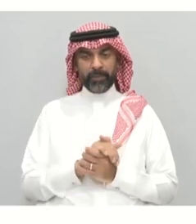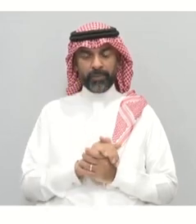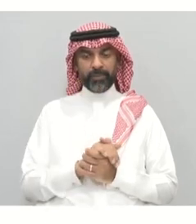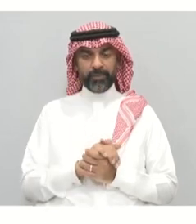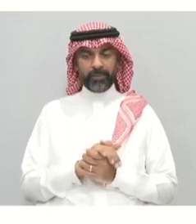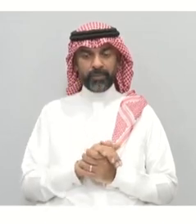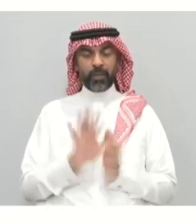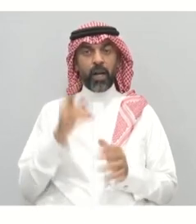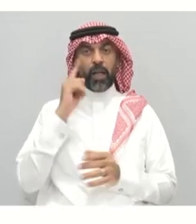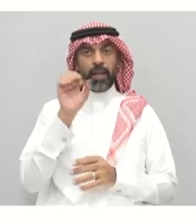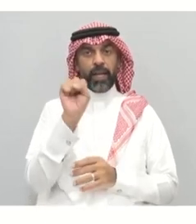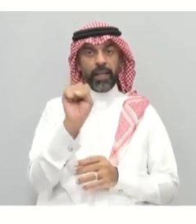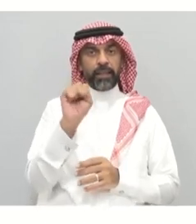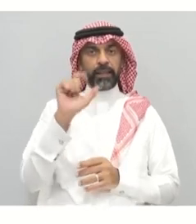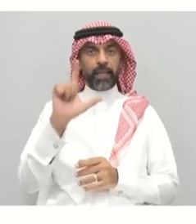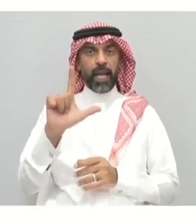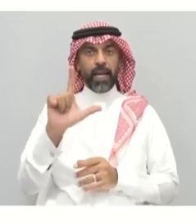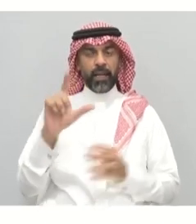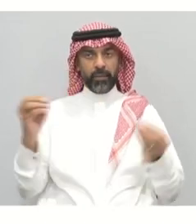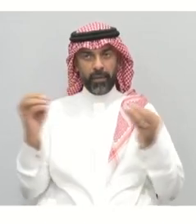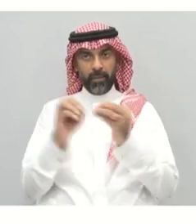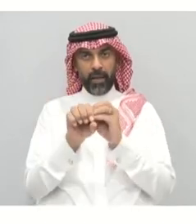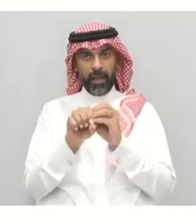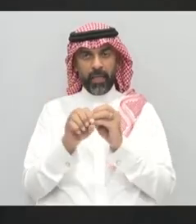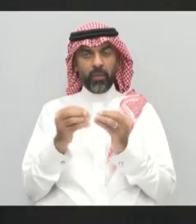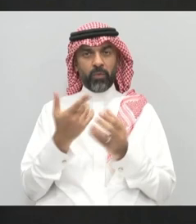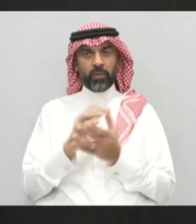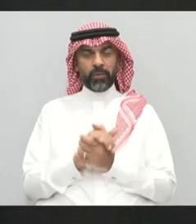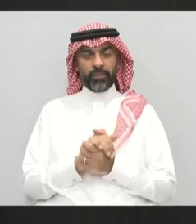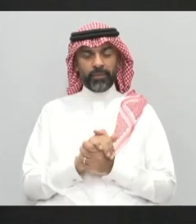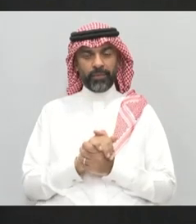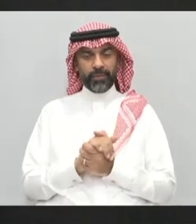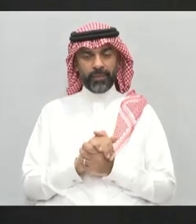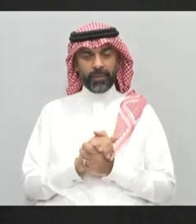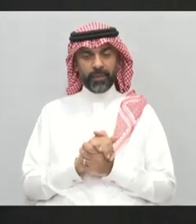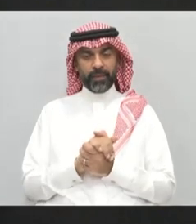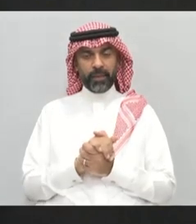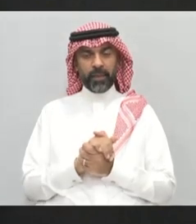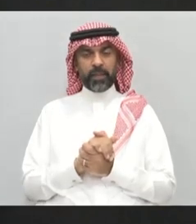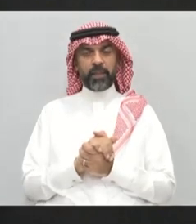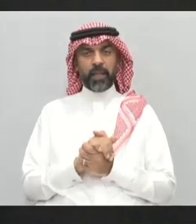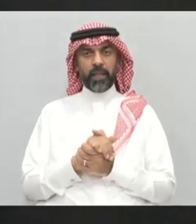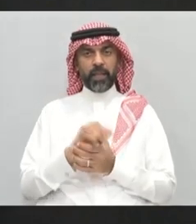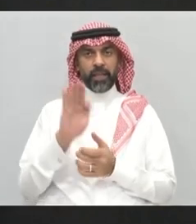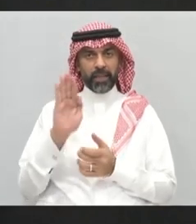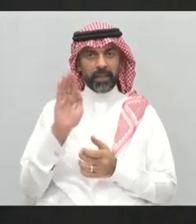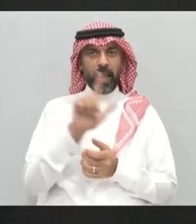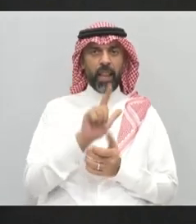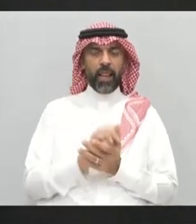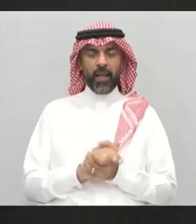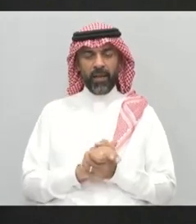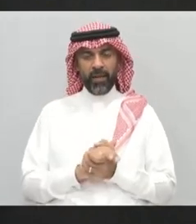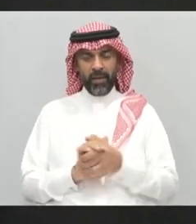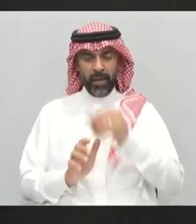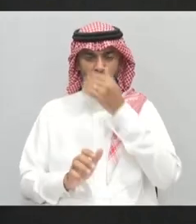We have S and L coming together. S and L says sl, sl.